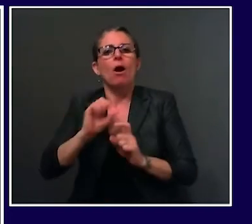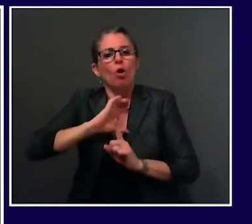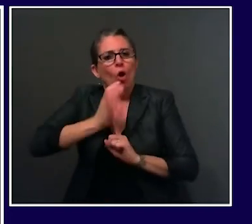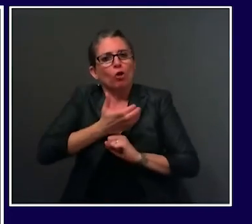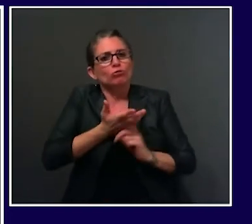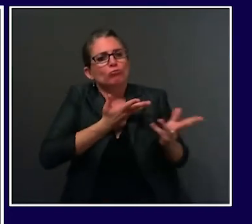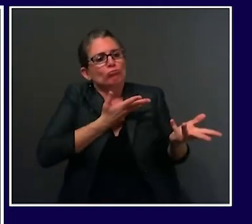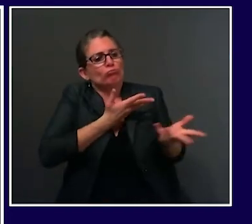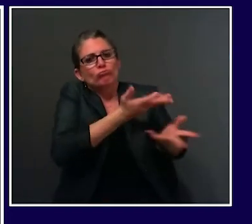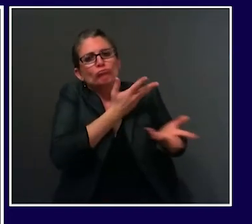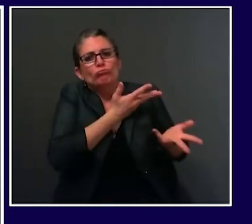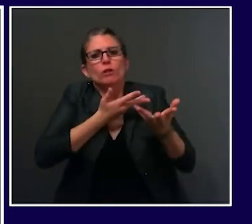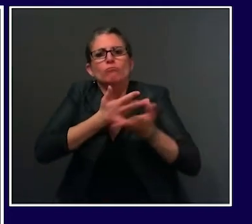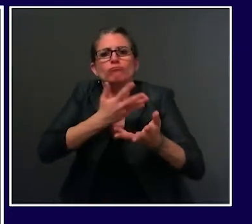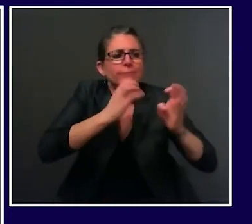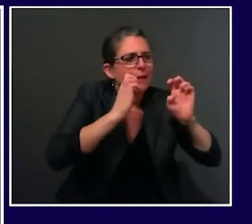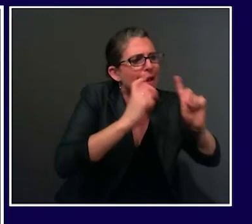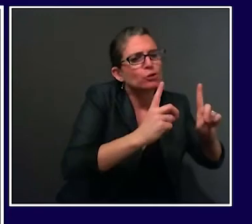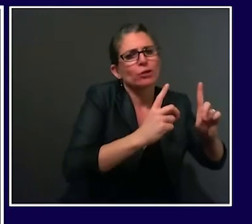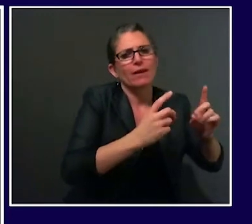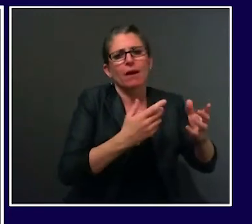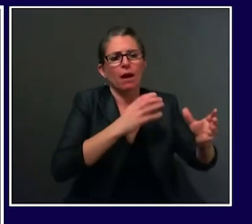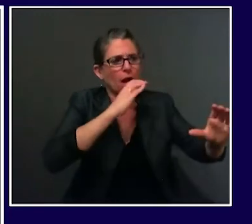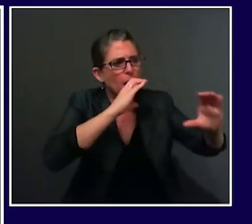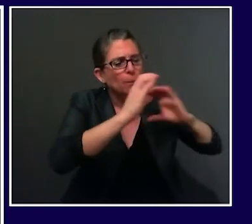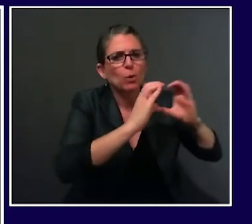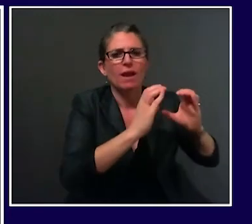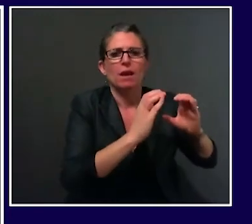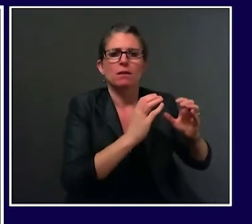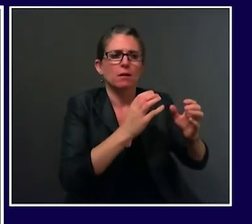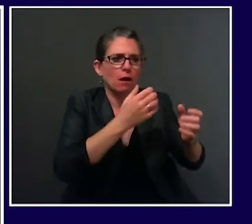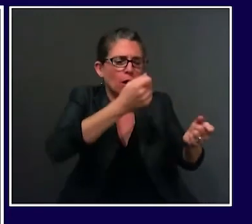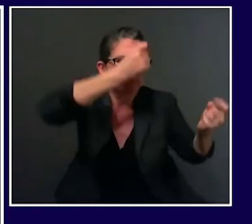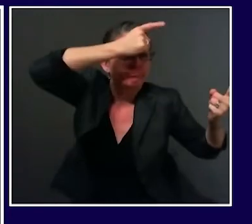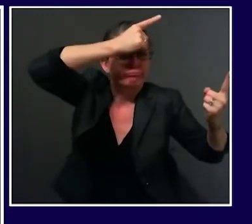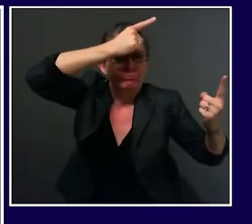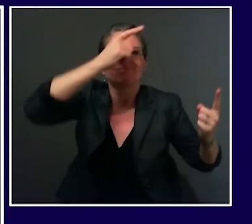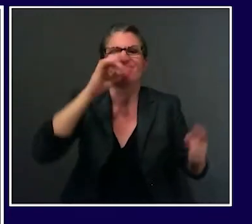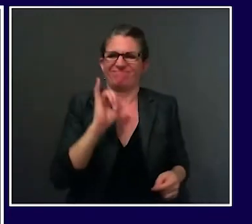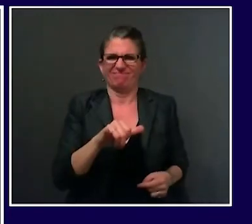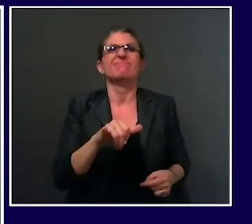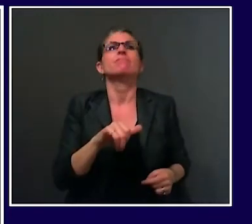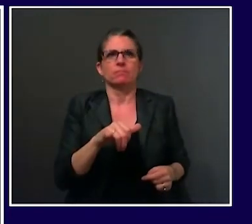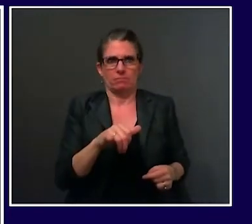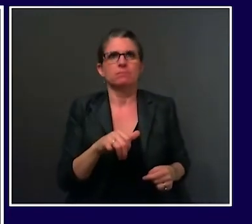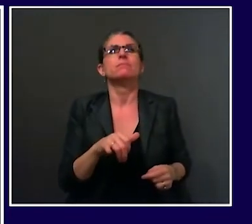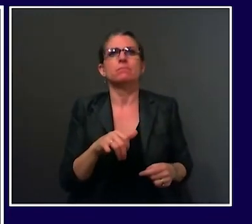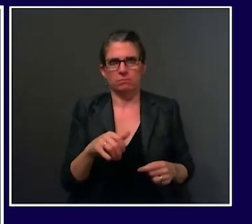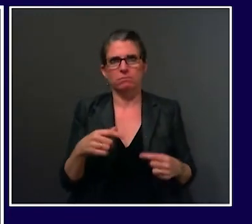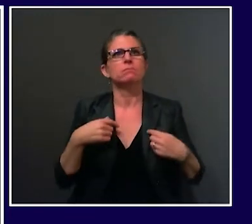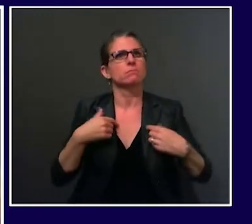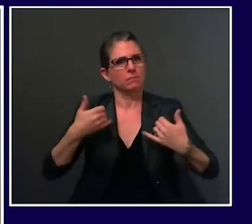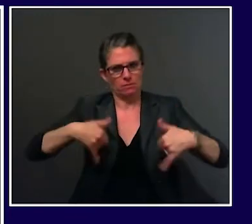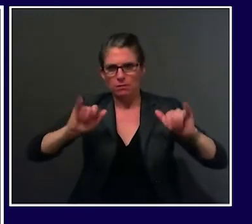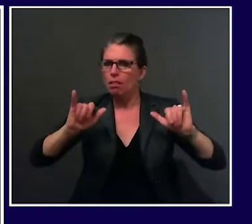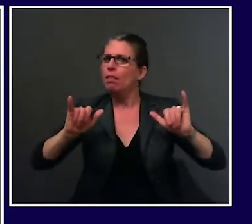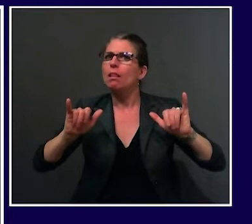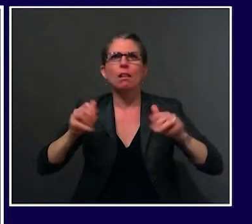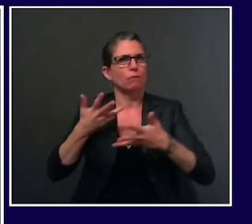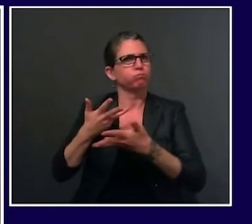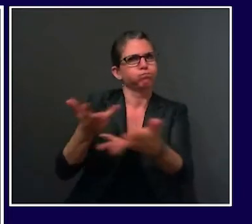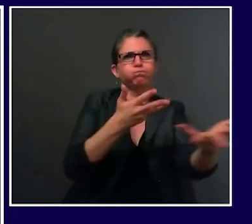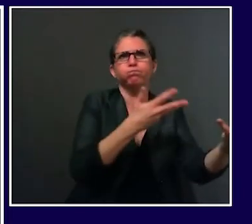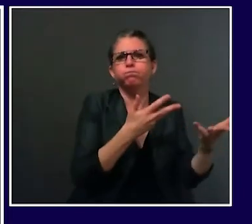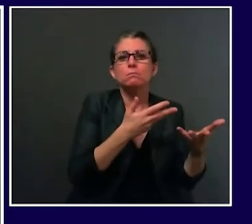I personally have been involved with a number of them. So we've continued those conversations. As it relates to their requests for a task